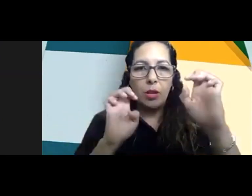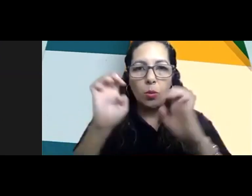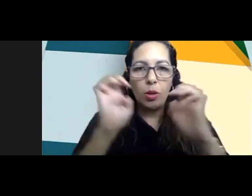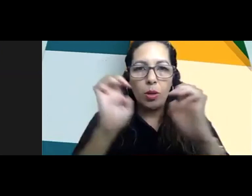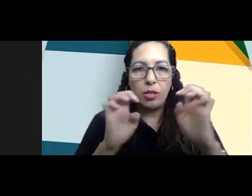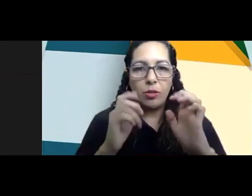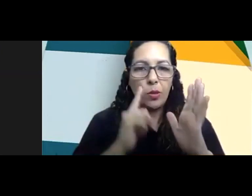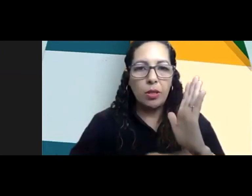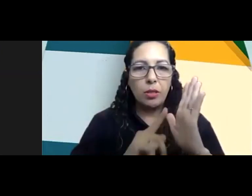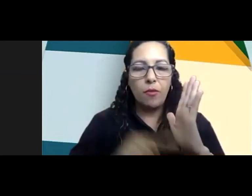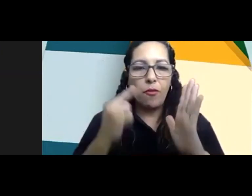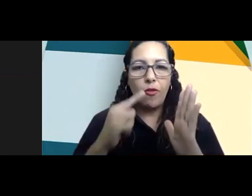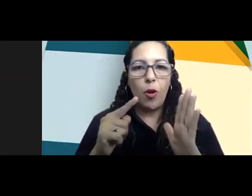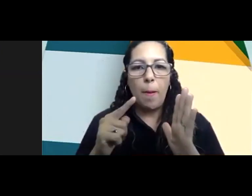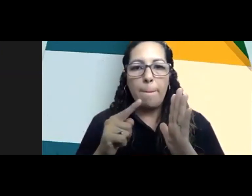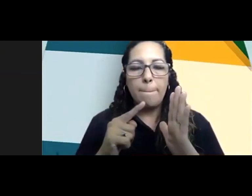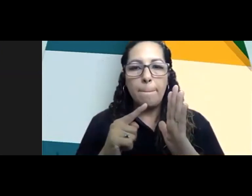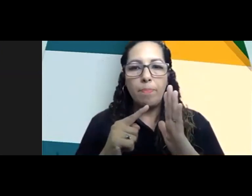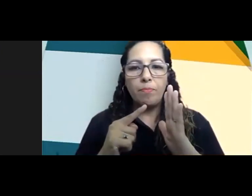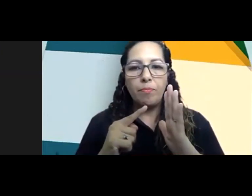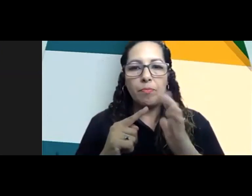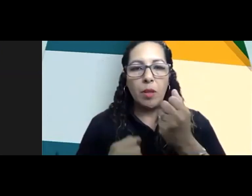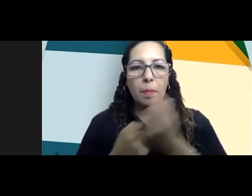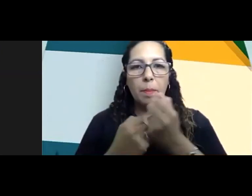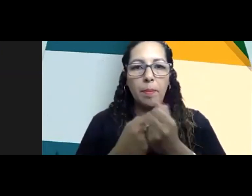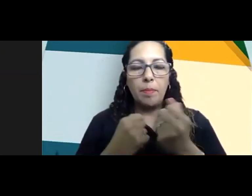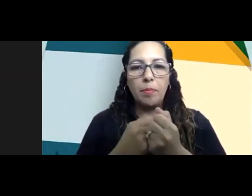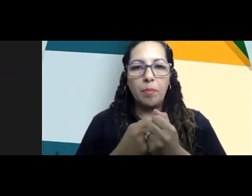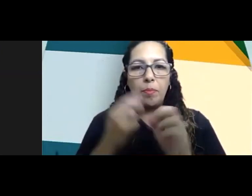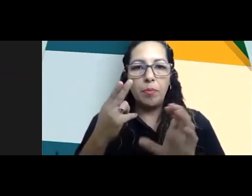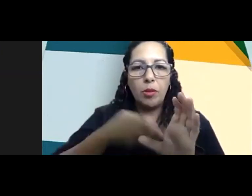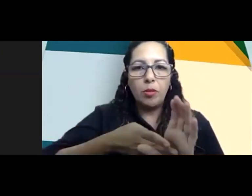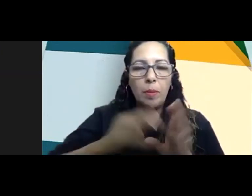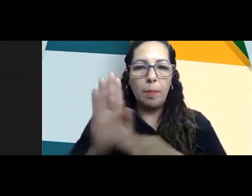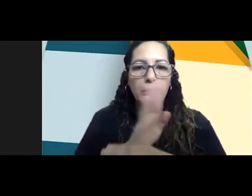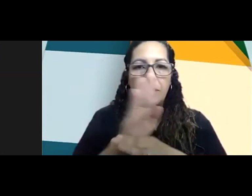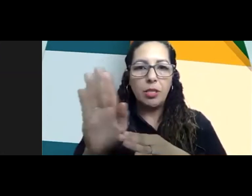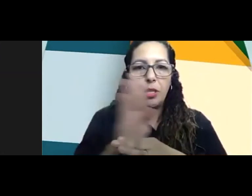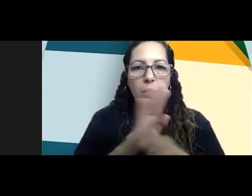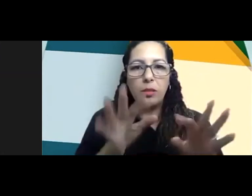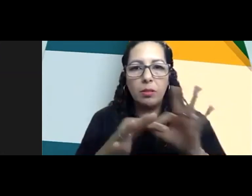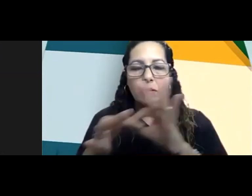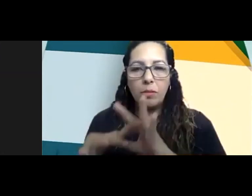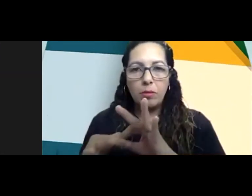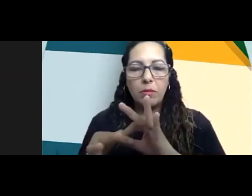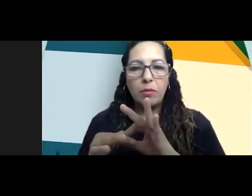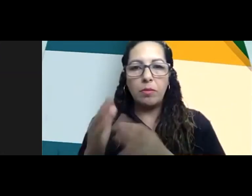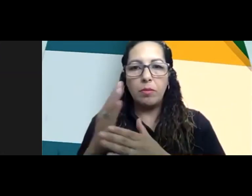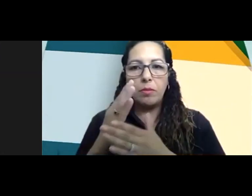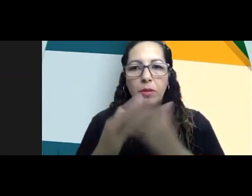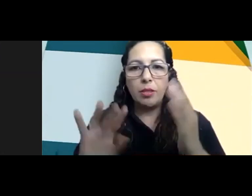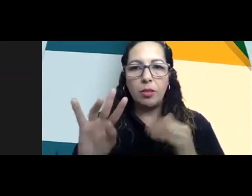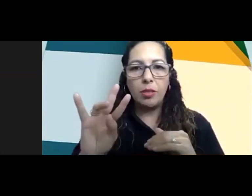major participation of Section 3 business concern, refer to Section 7